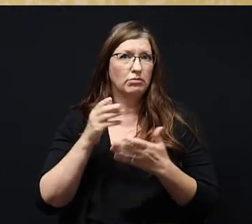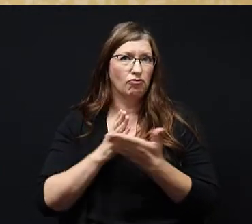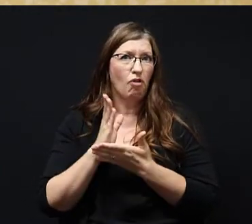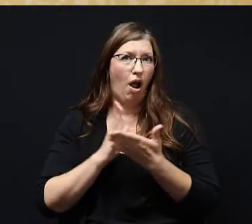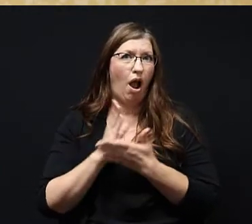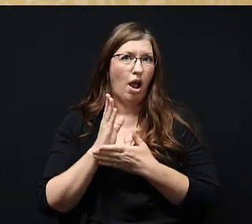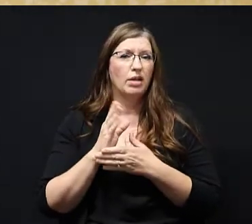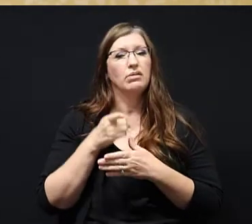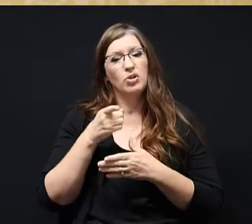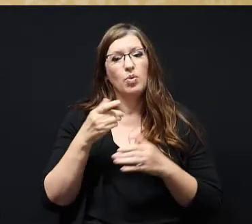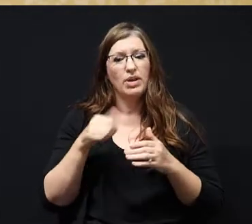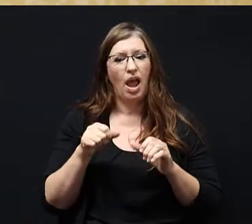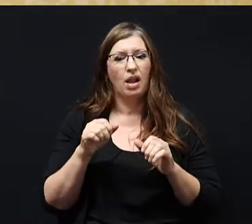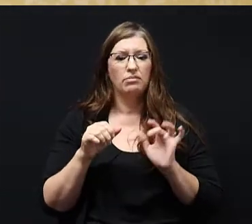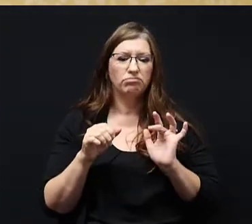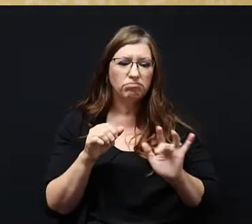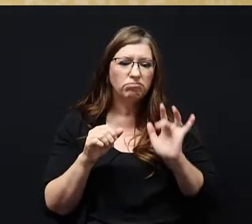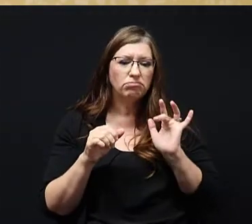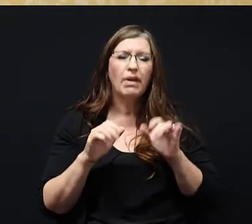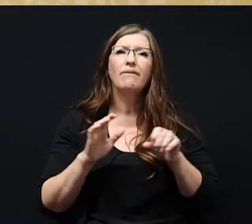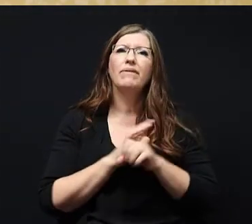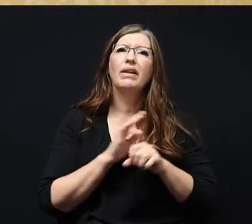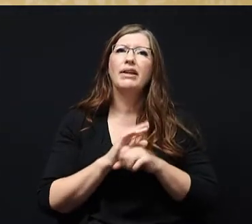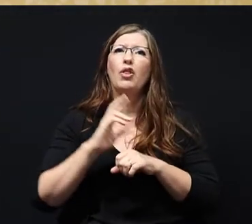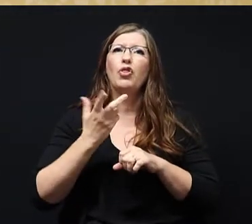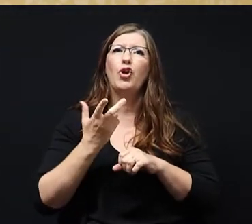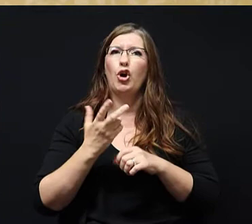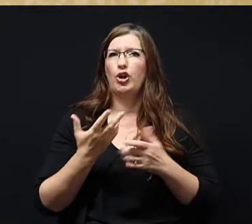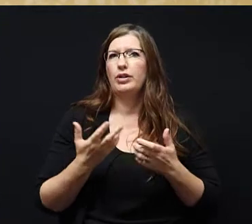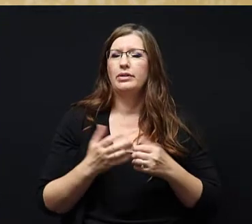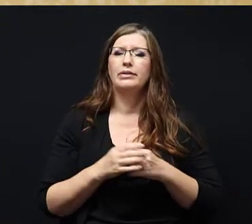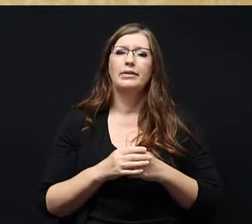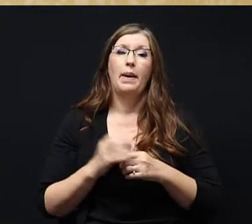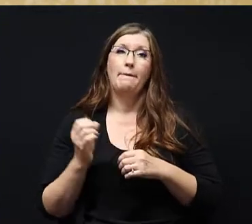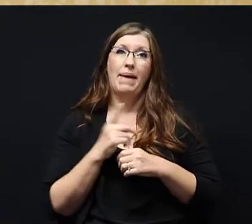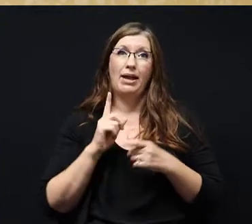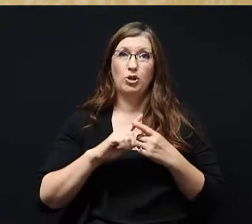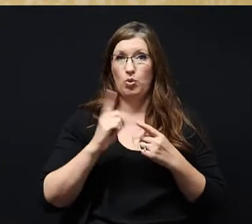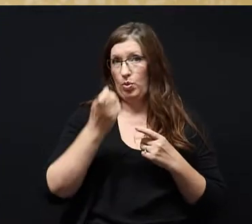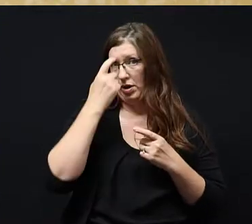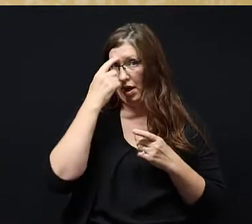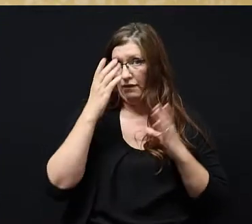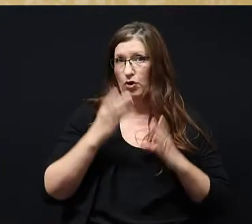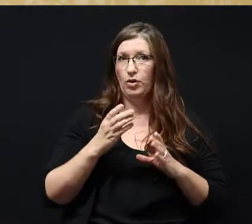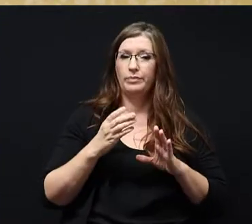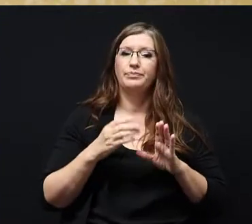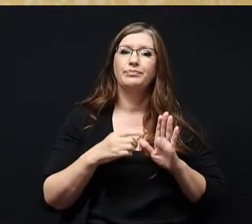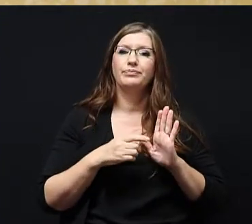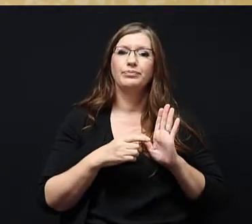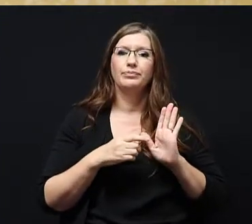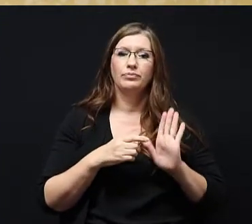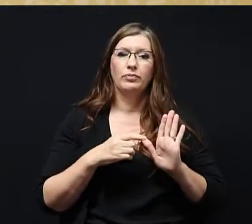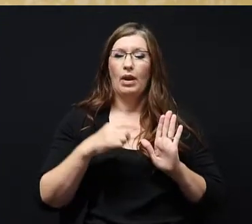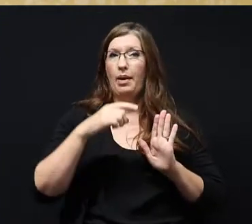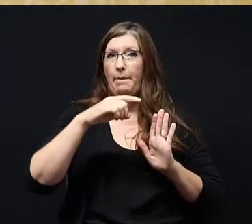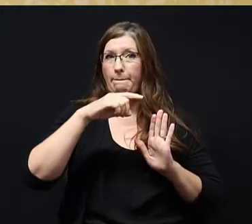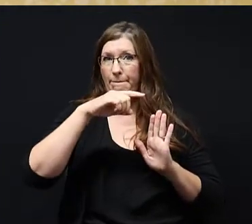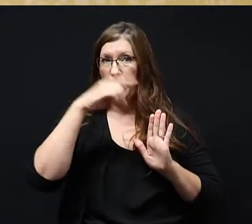they also have the option then of filling in that third one. So let's go back to the governor's race. Let's move back to black on